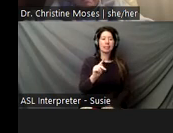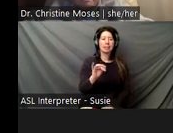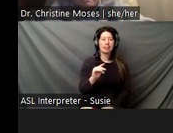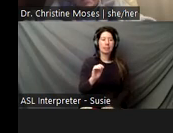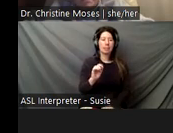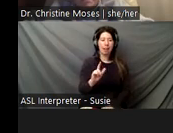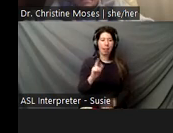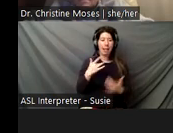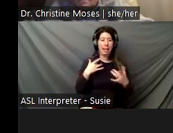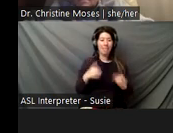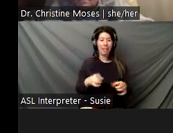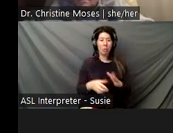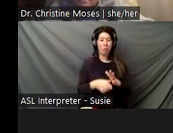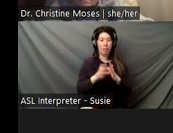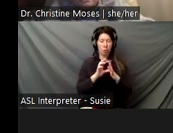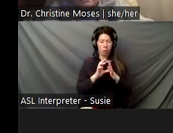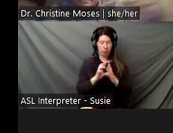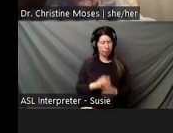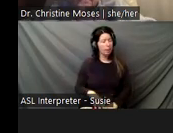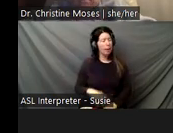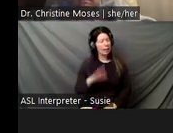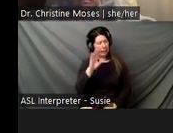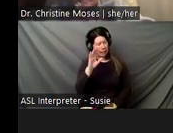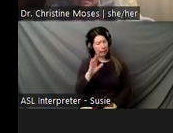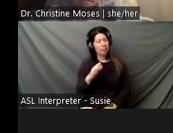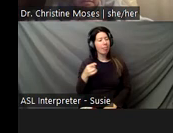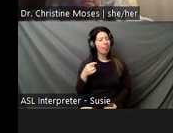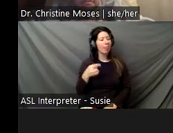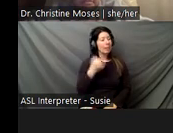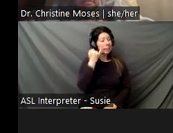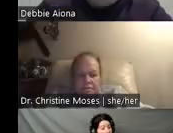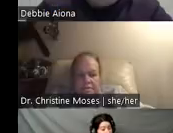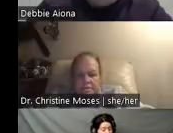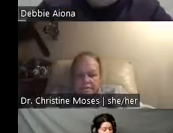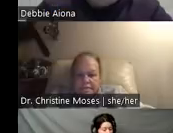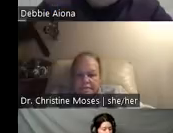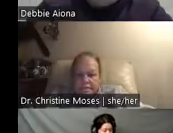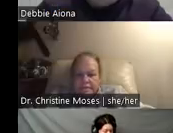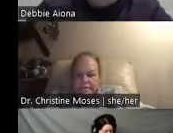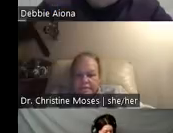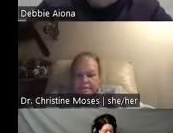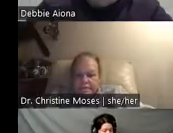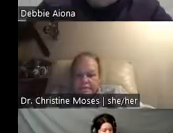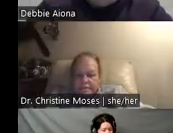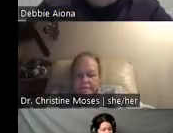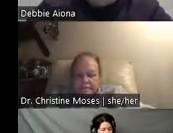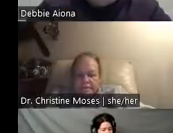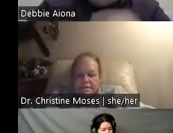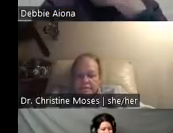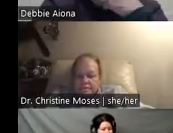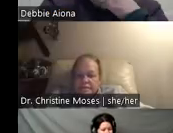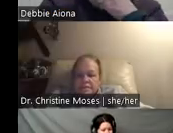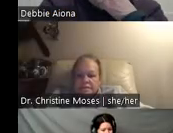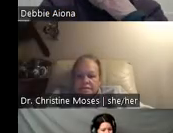do this one. So this is this idea when we were doing our research, I came across this in Seattle.